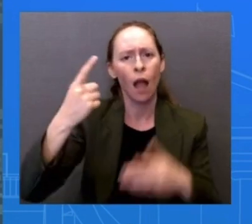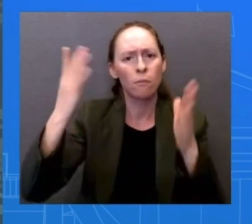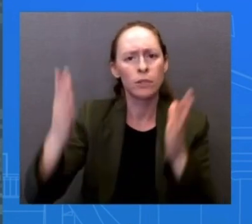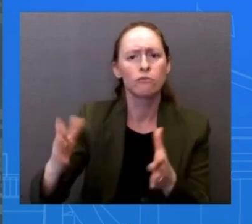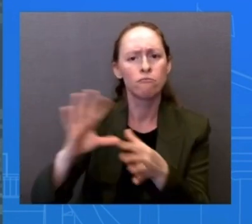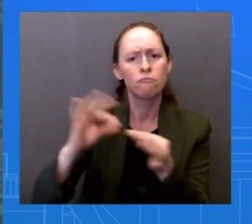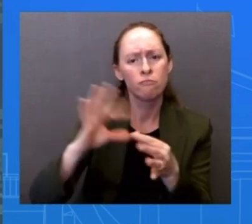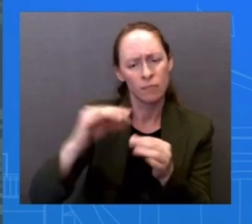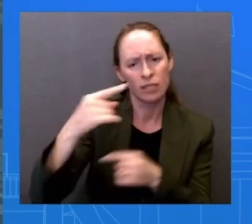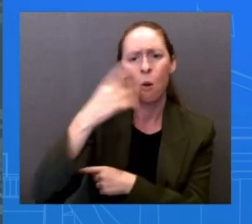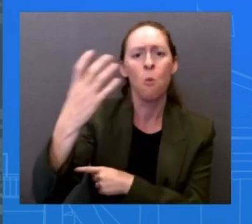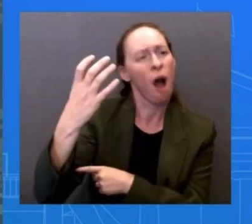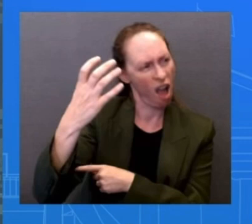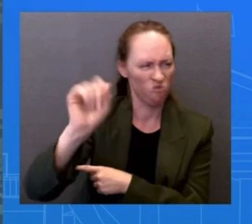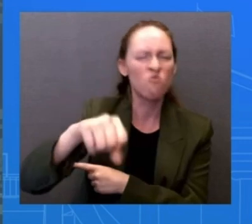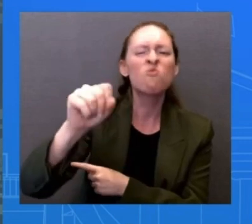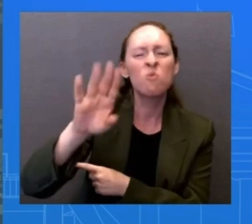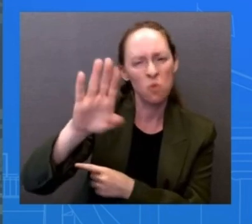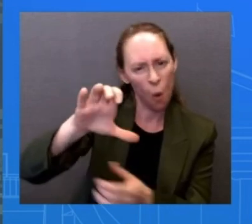tell us.